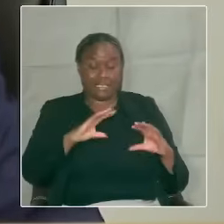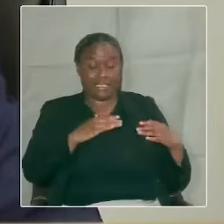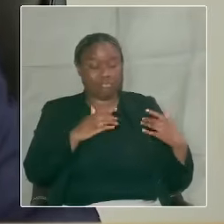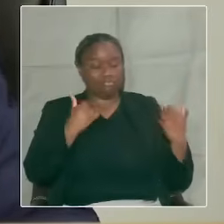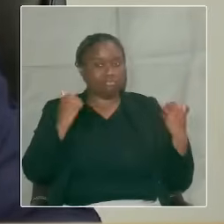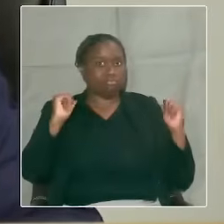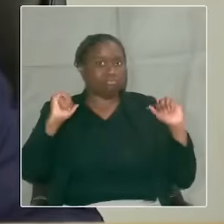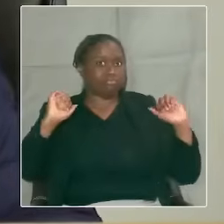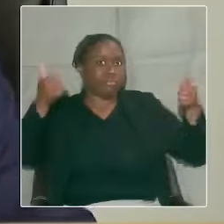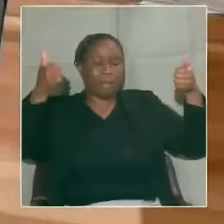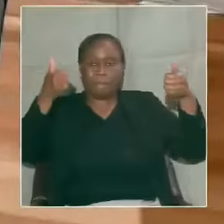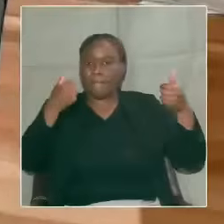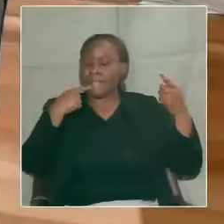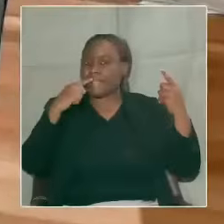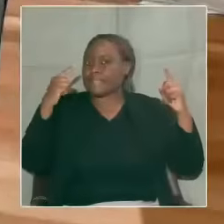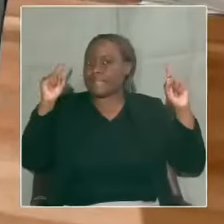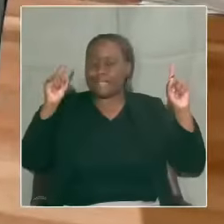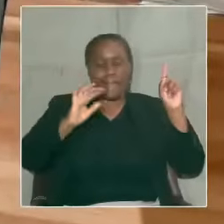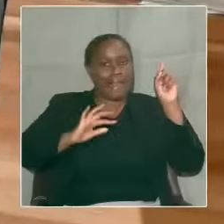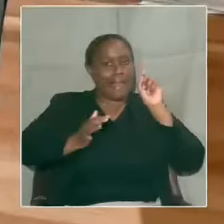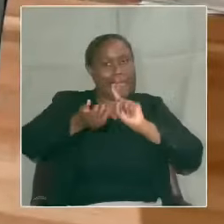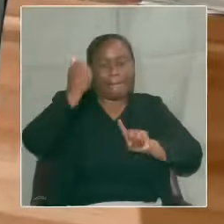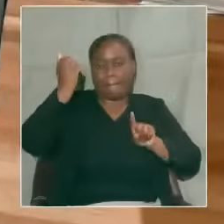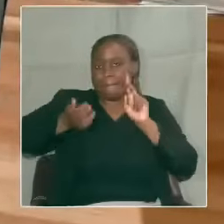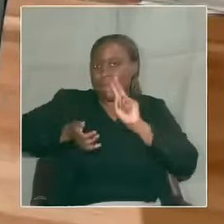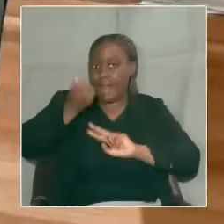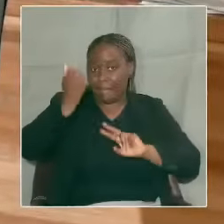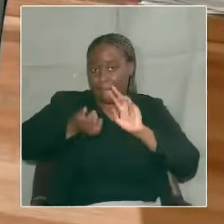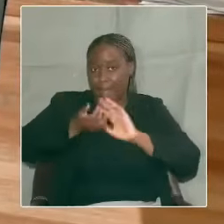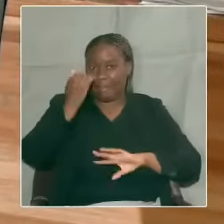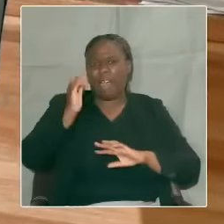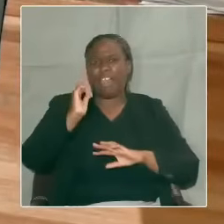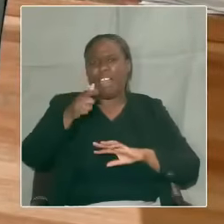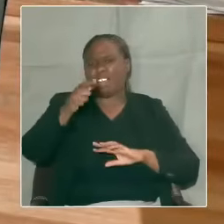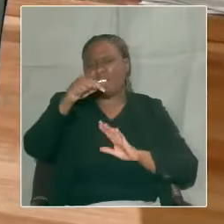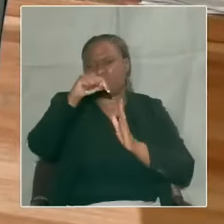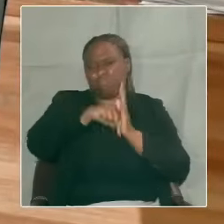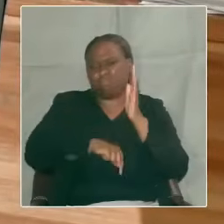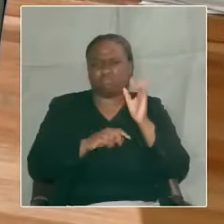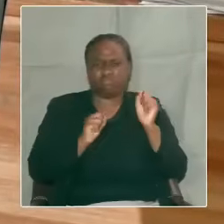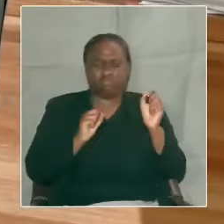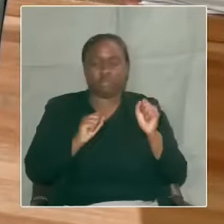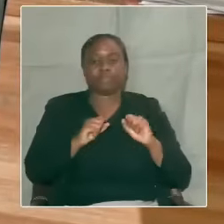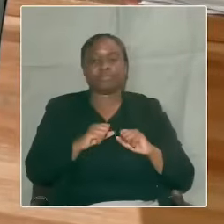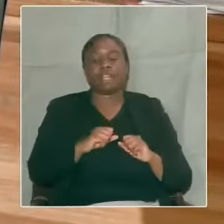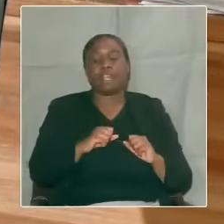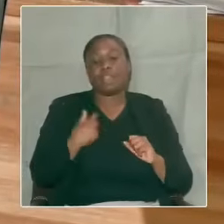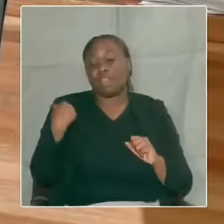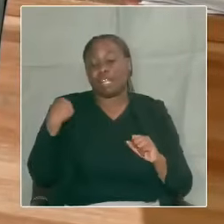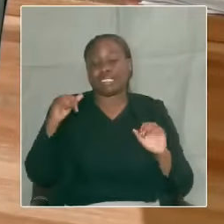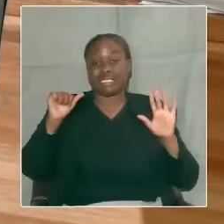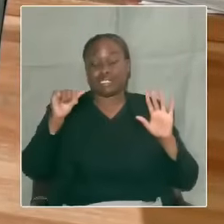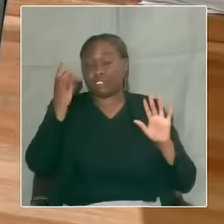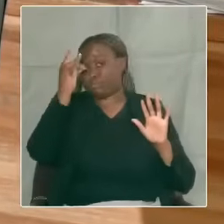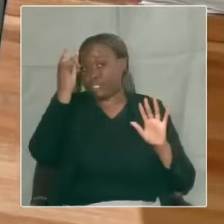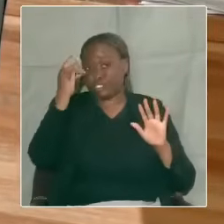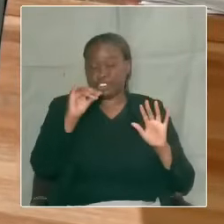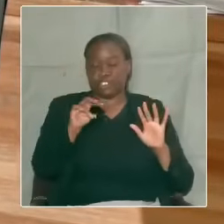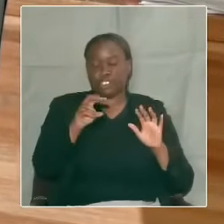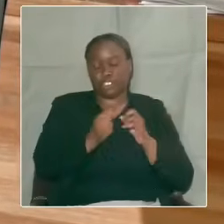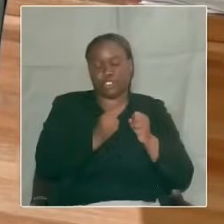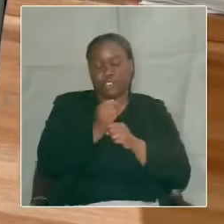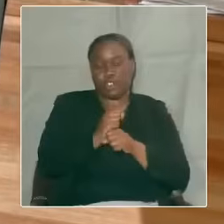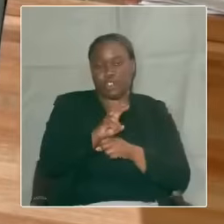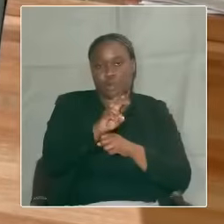And you say, as will be dealt with in detail later, on 6 March 2025,